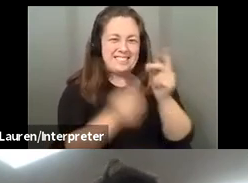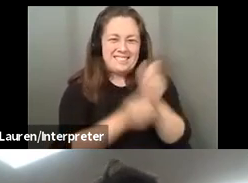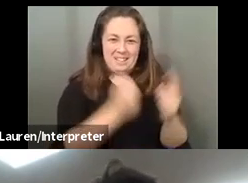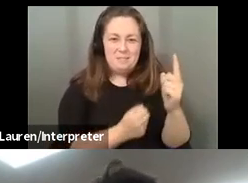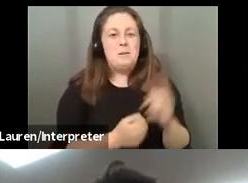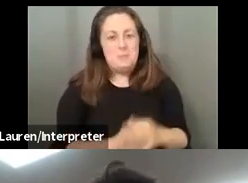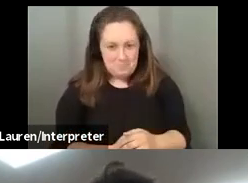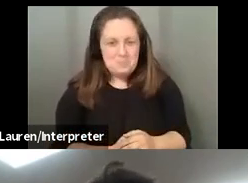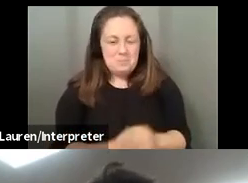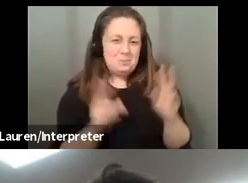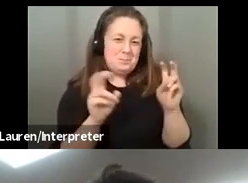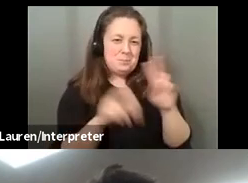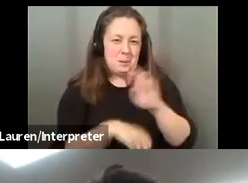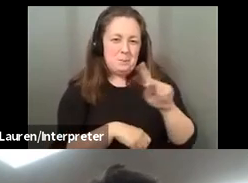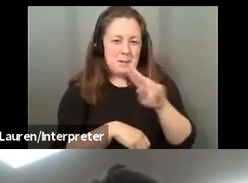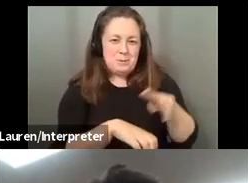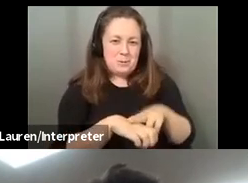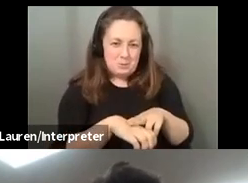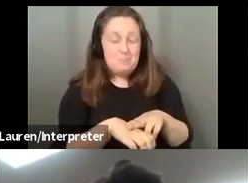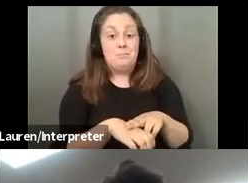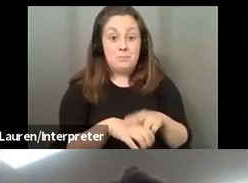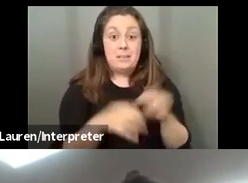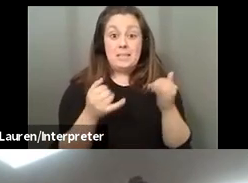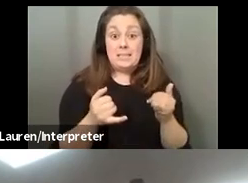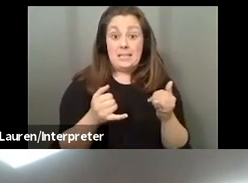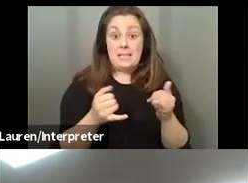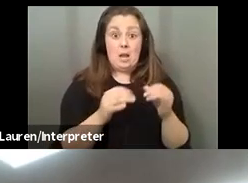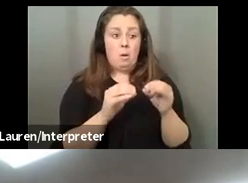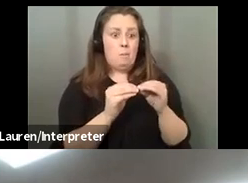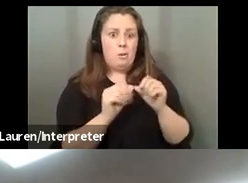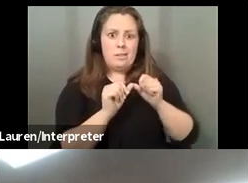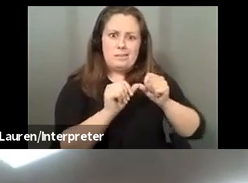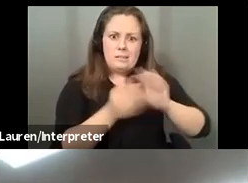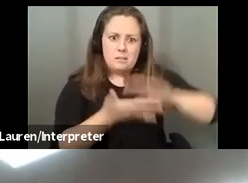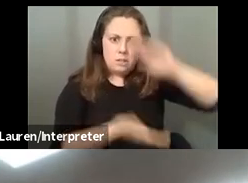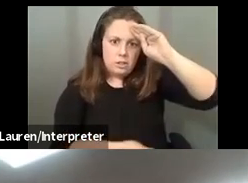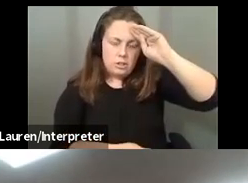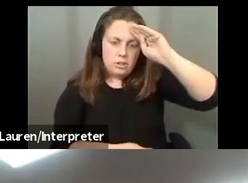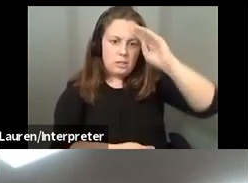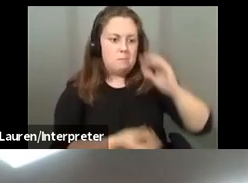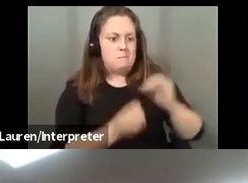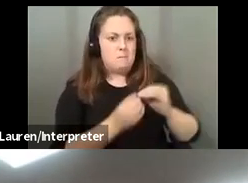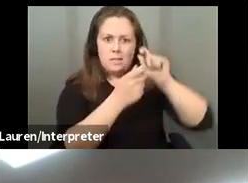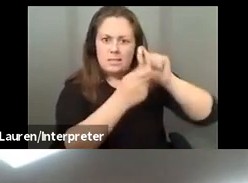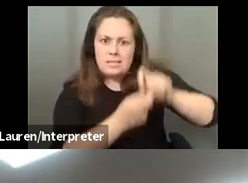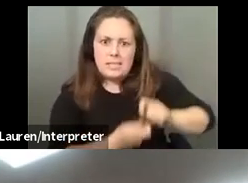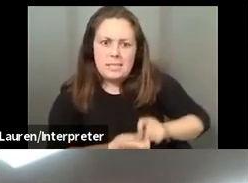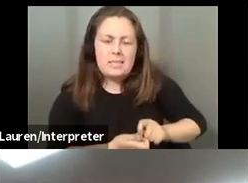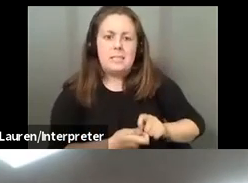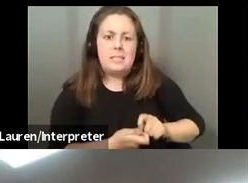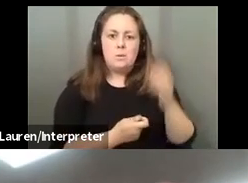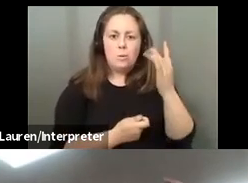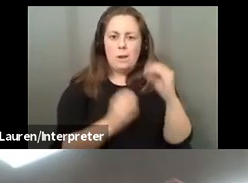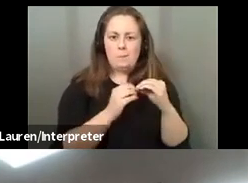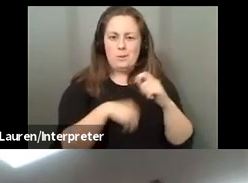It is very nice being back in full time because you get more consistent learning. You are getting into more detail in projects because you have more